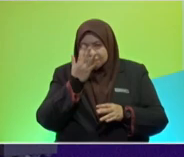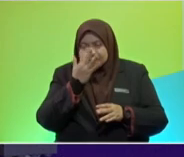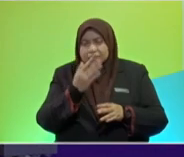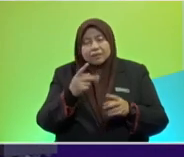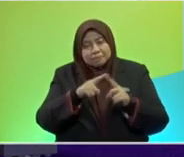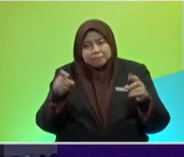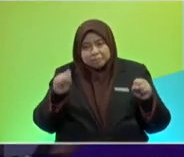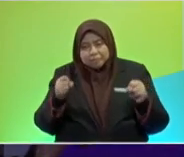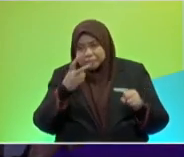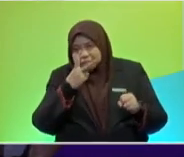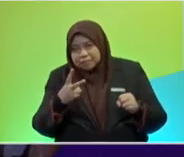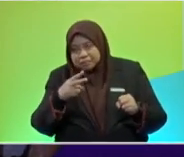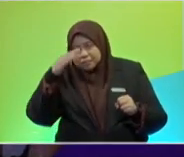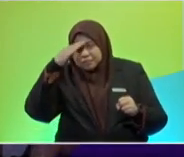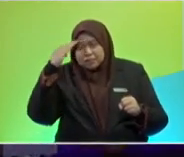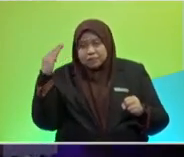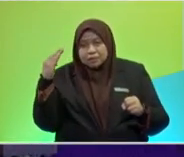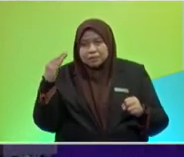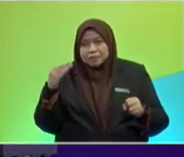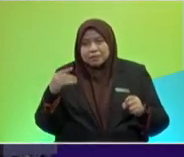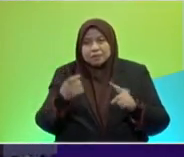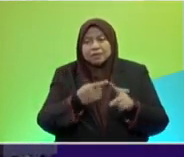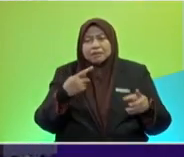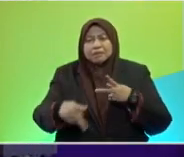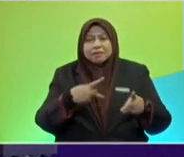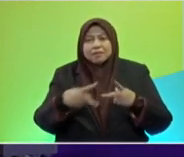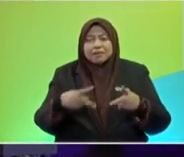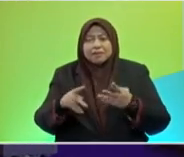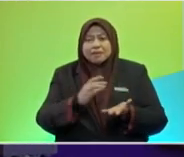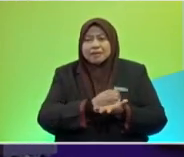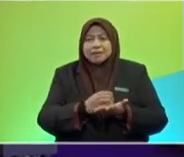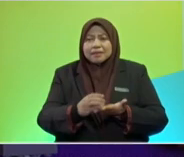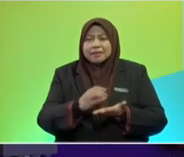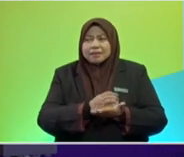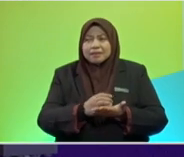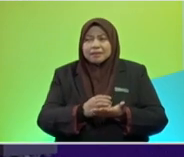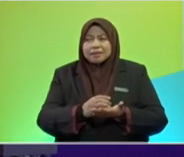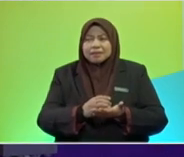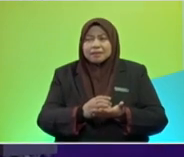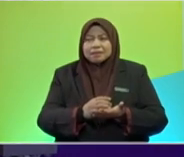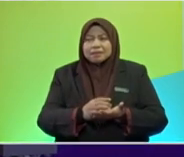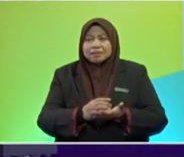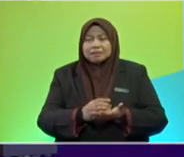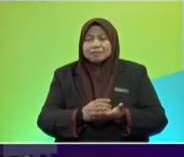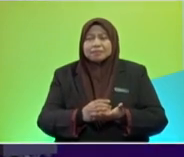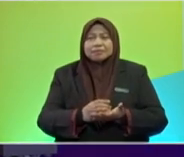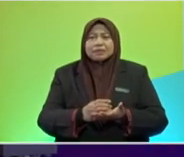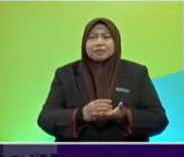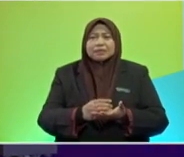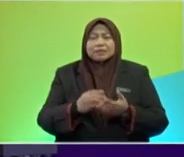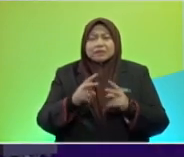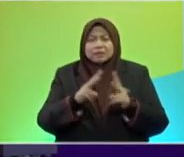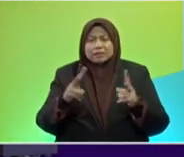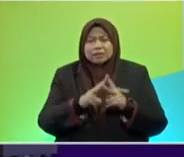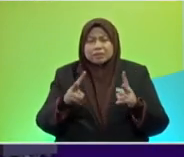shadow. As for the transparent paper or transparent plastic, it's very faint. Uh-huh. Yeah, you can